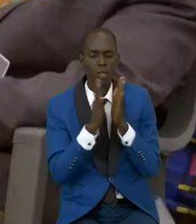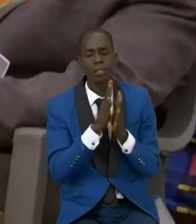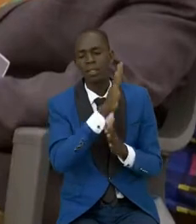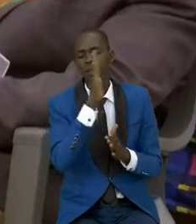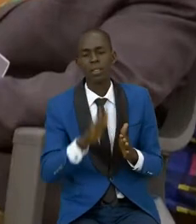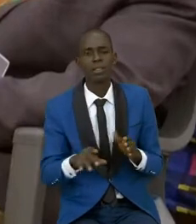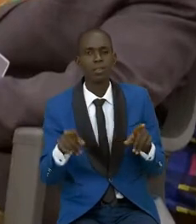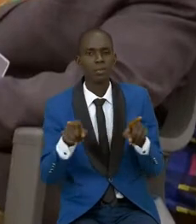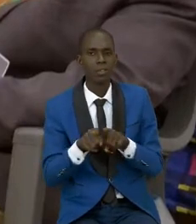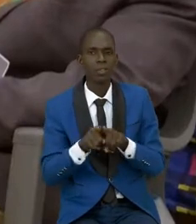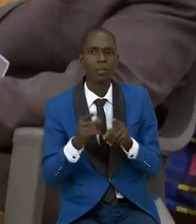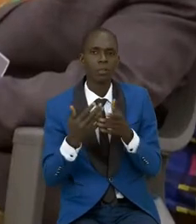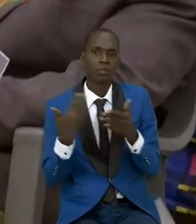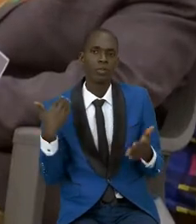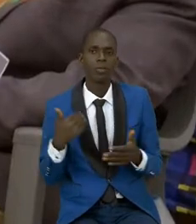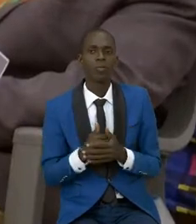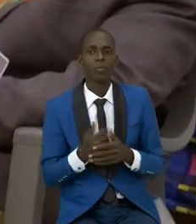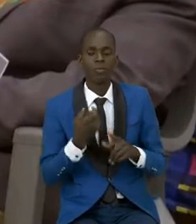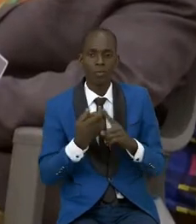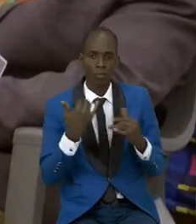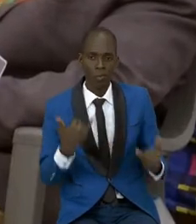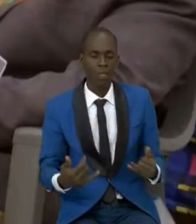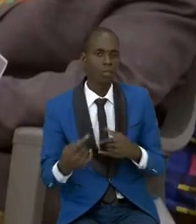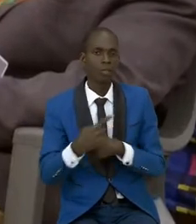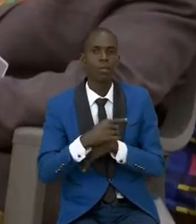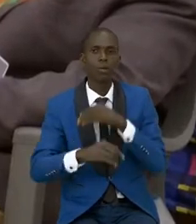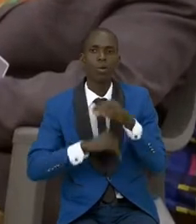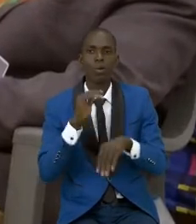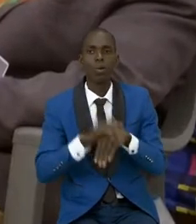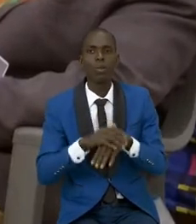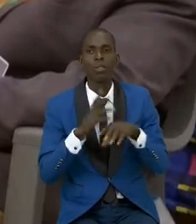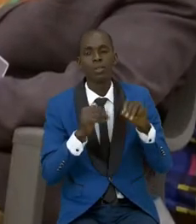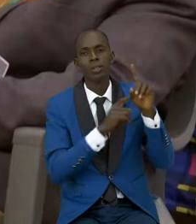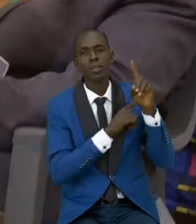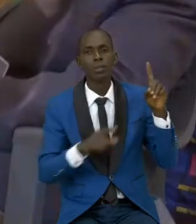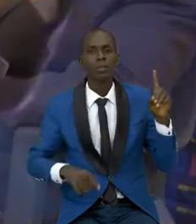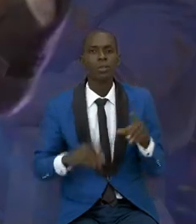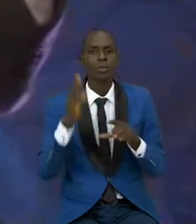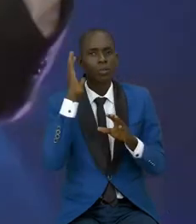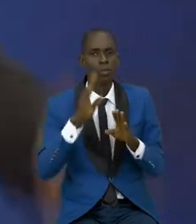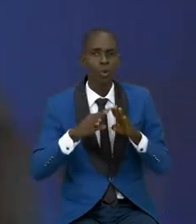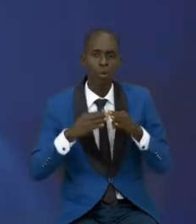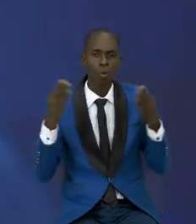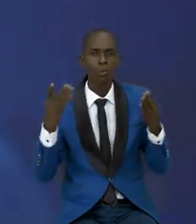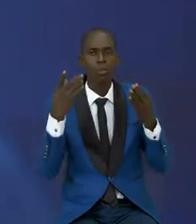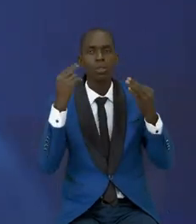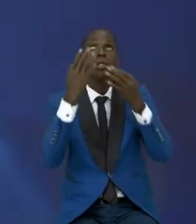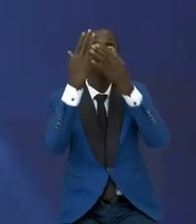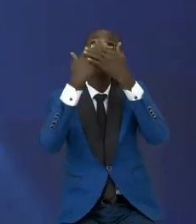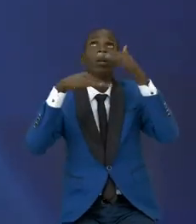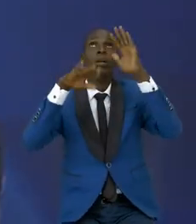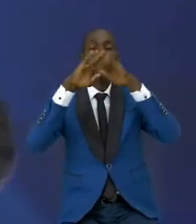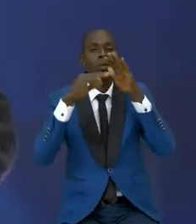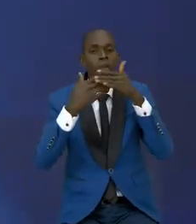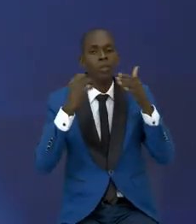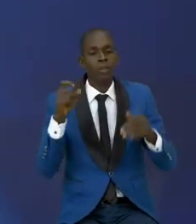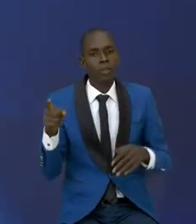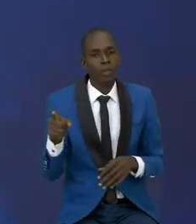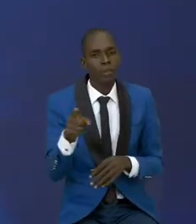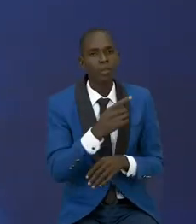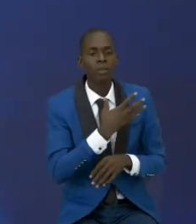Yeah. From today, from this hour, the Lord will open the heavens before you. And